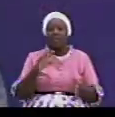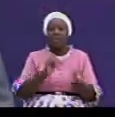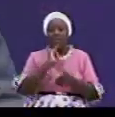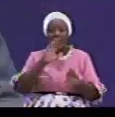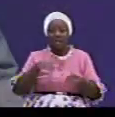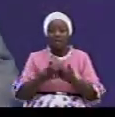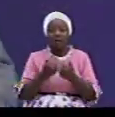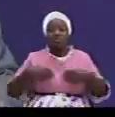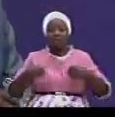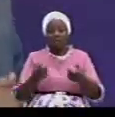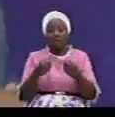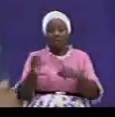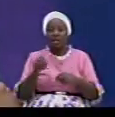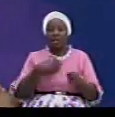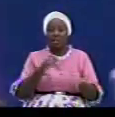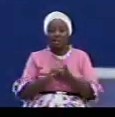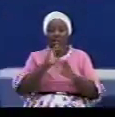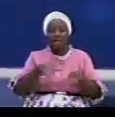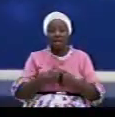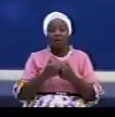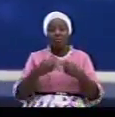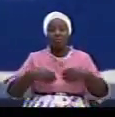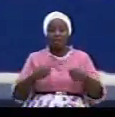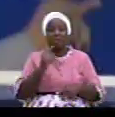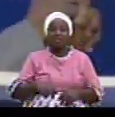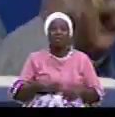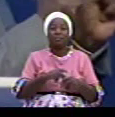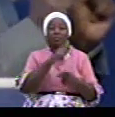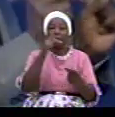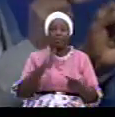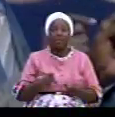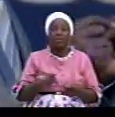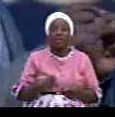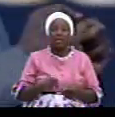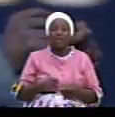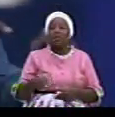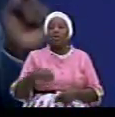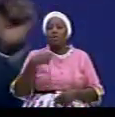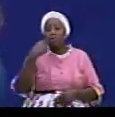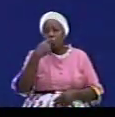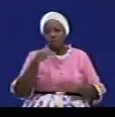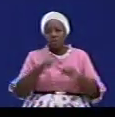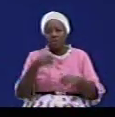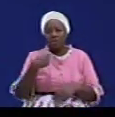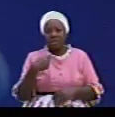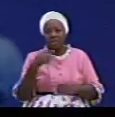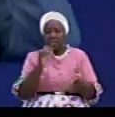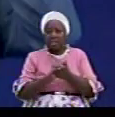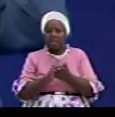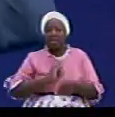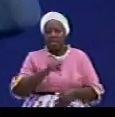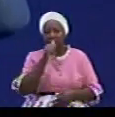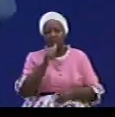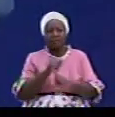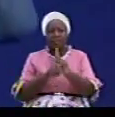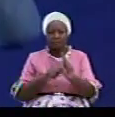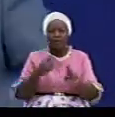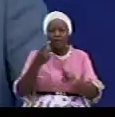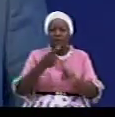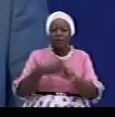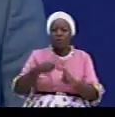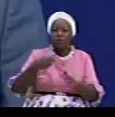how healing is permanent. Whom do you say that I am, from your